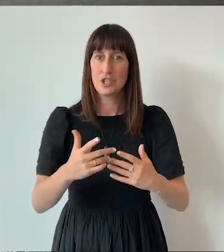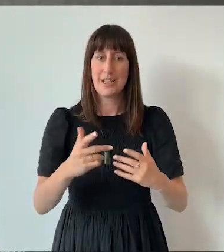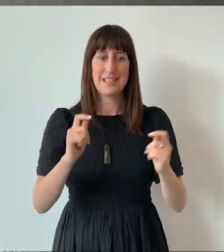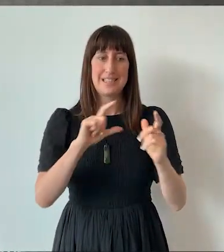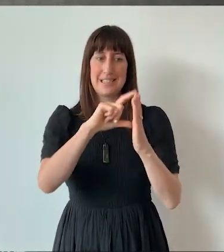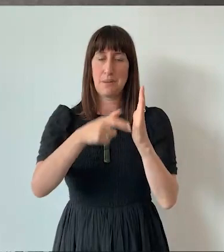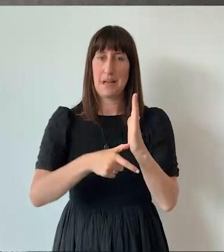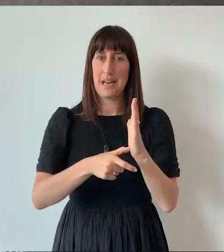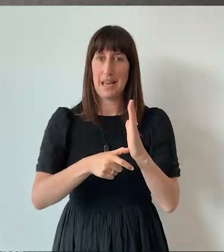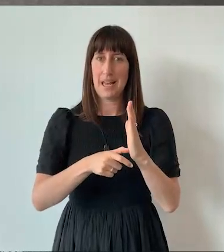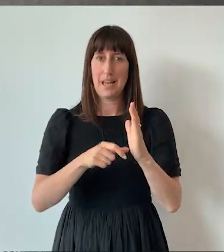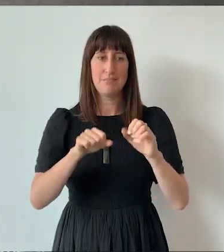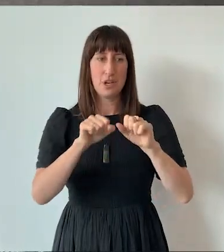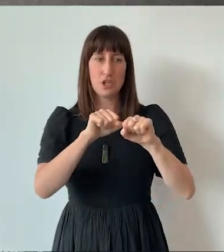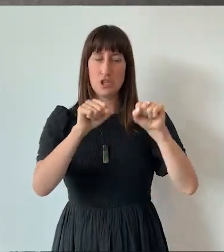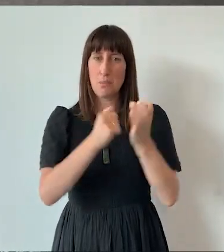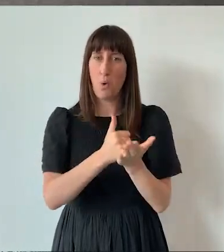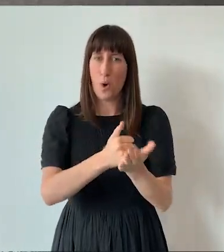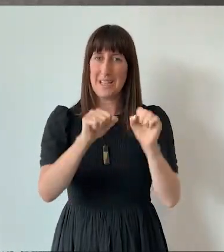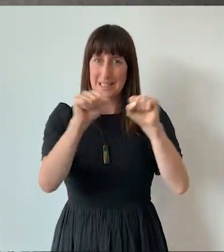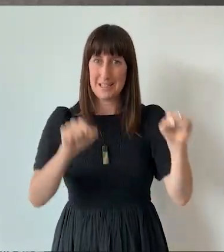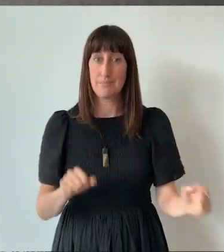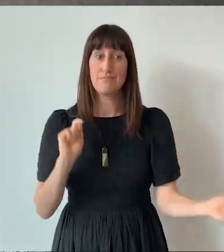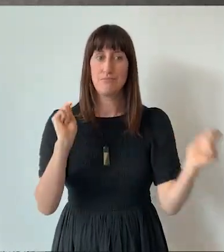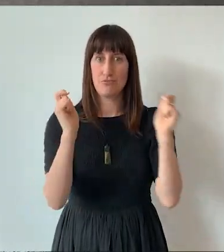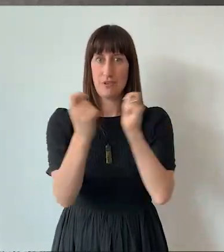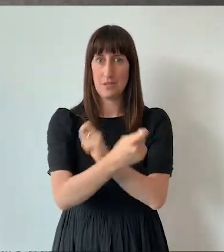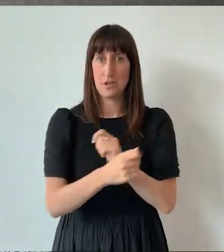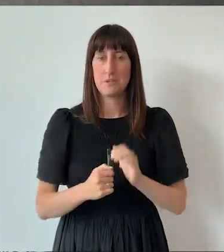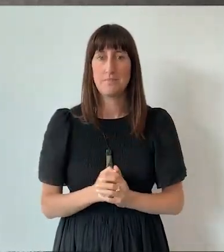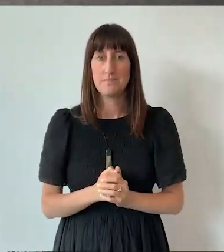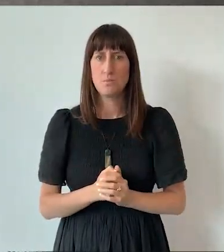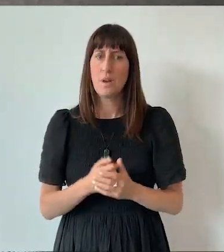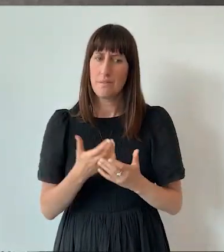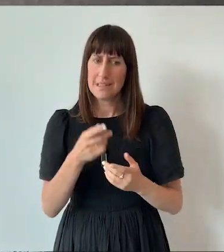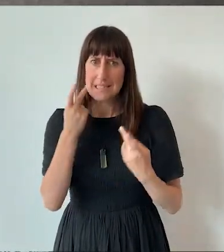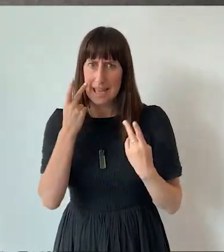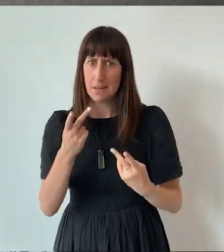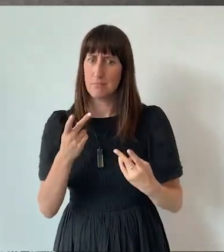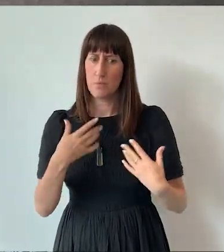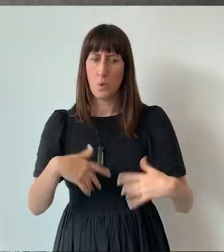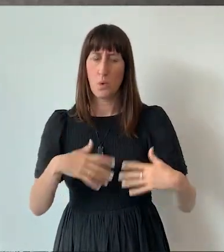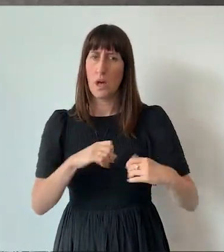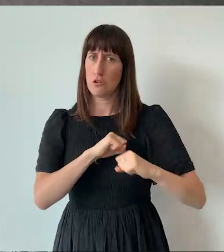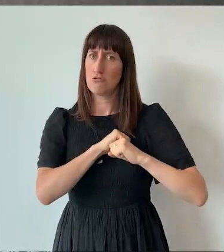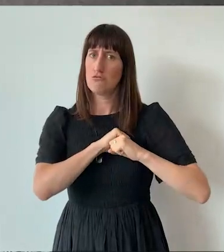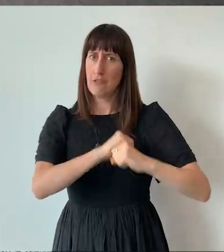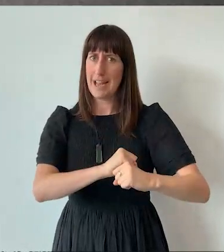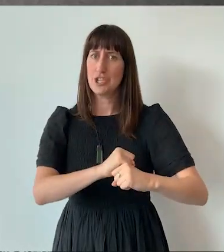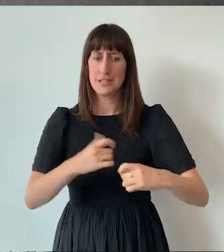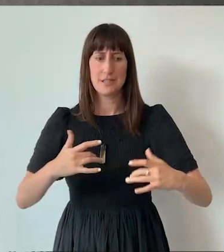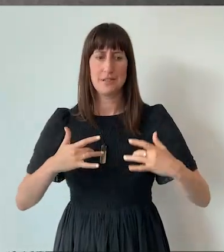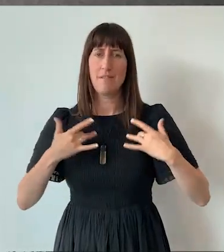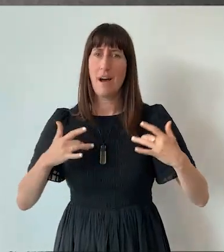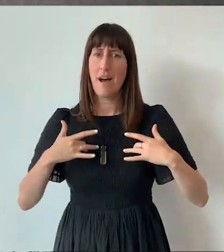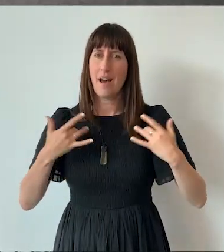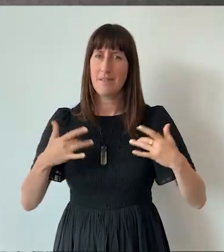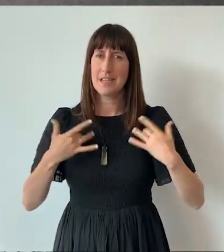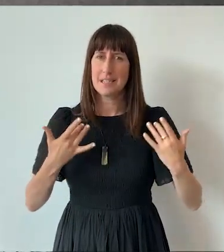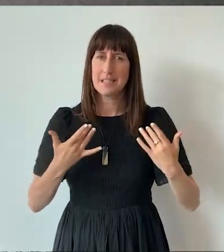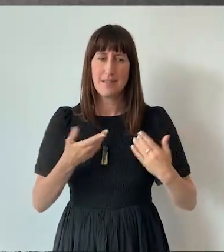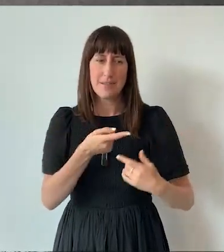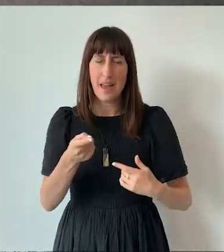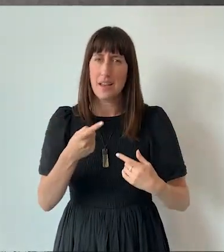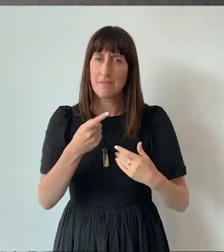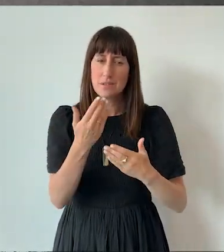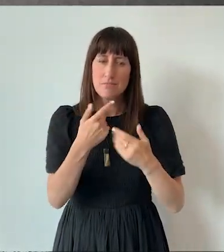year. Courageous survivors have shared their stories at the Abuse and Care Royal